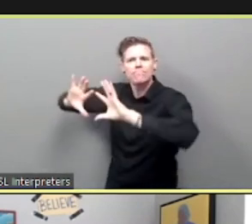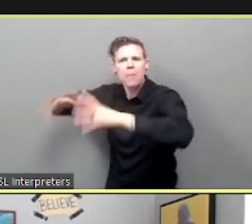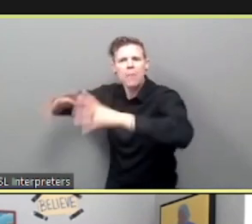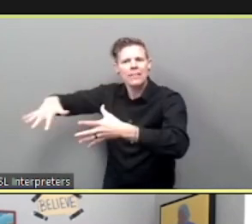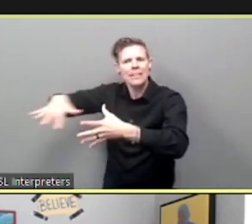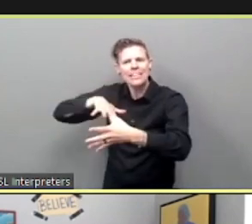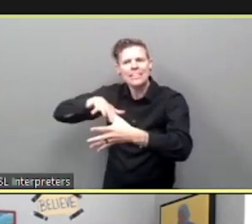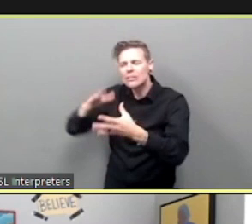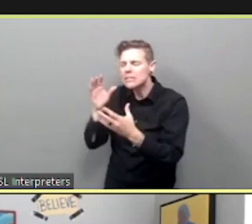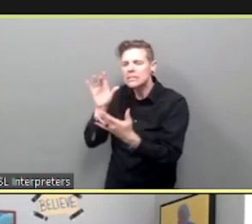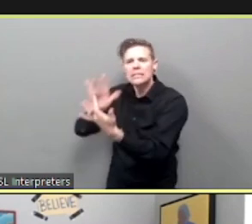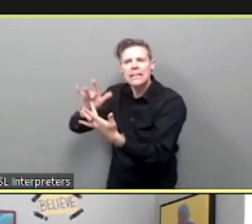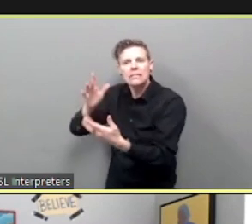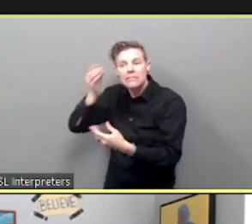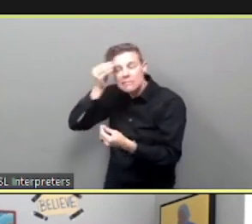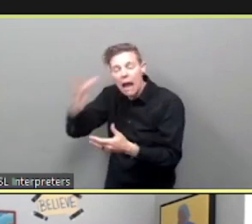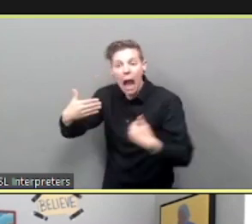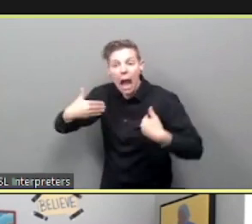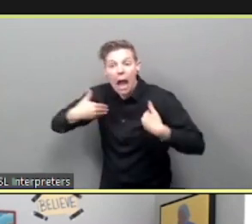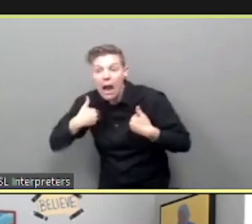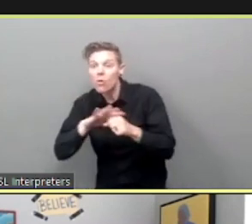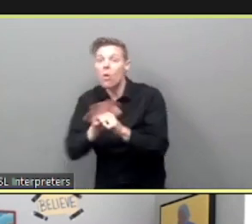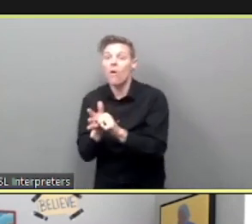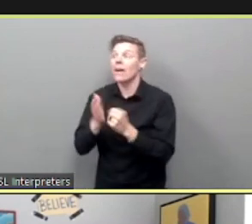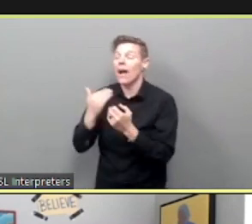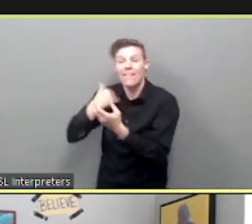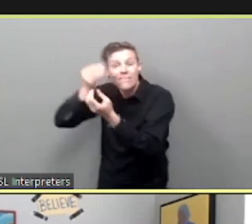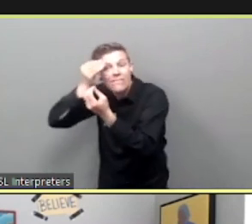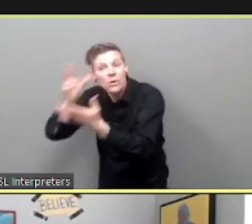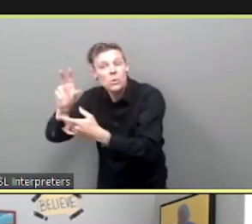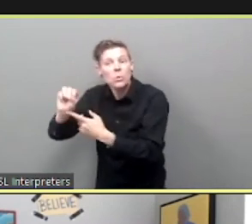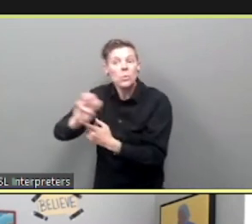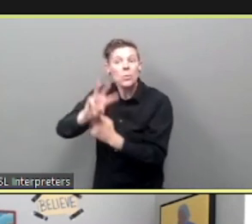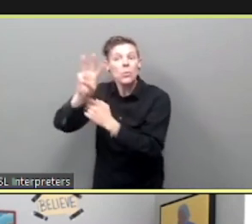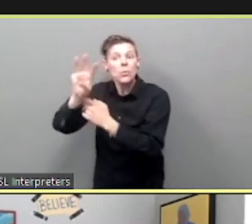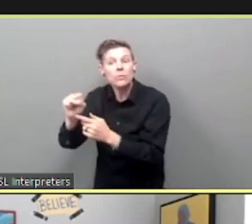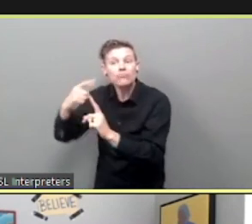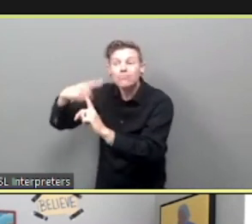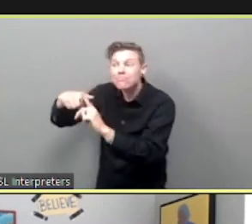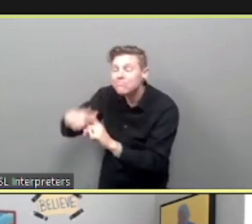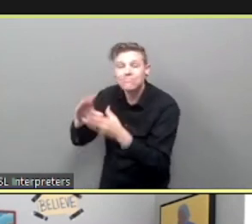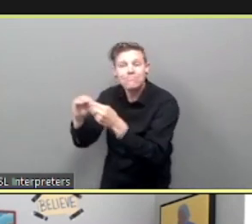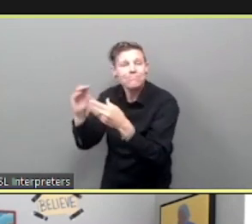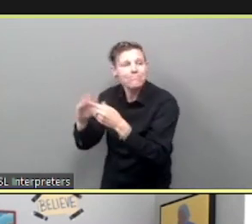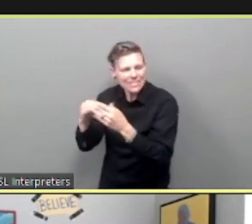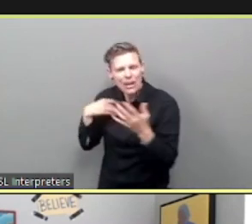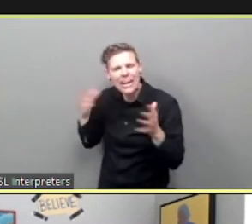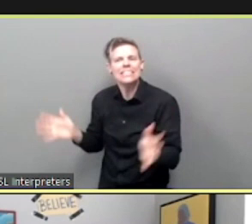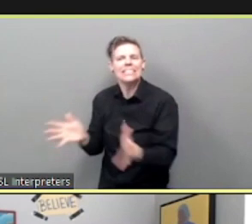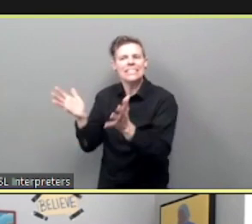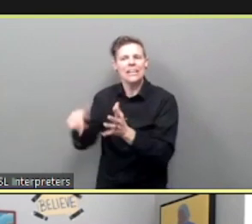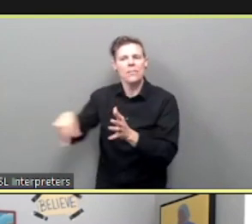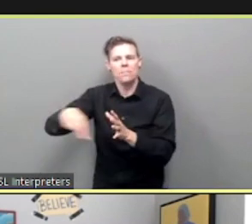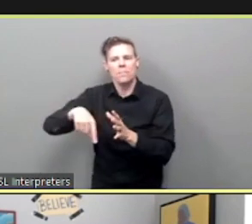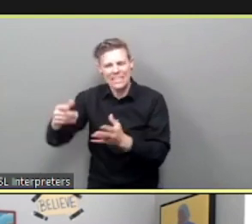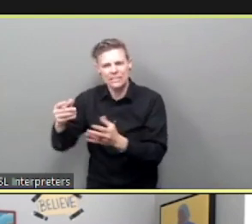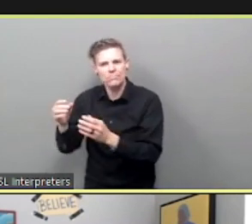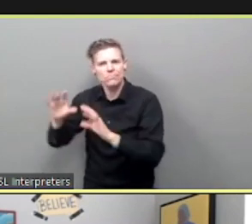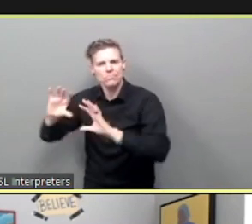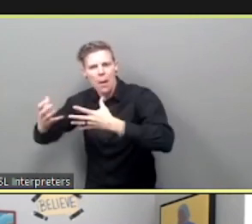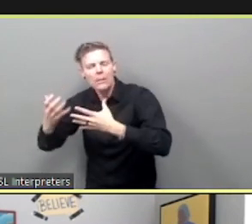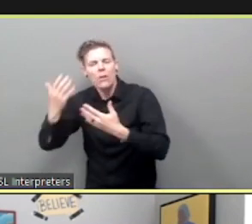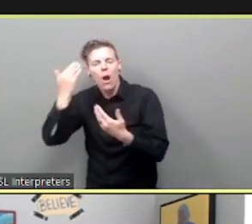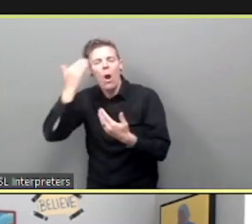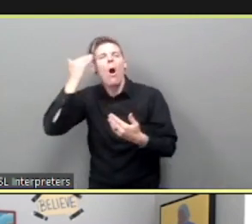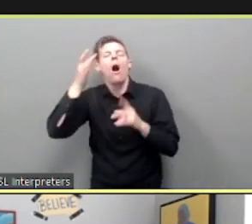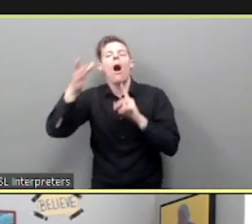and community organizations, and even our own public health department really reaching out, trying to get, people the information and knowledge that they